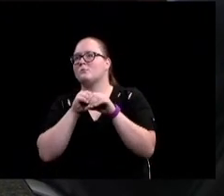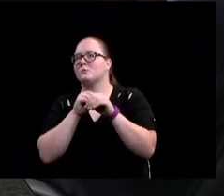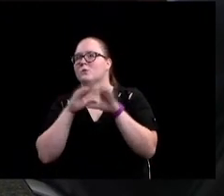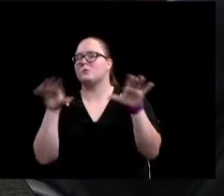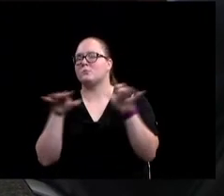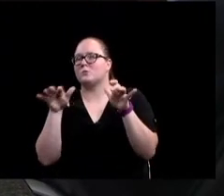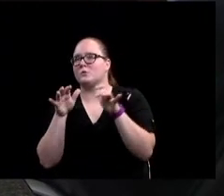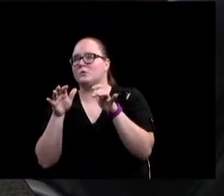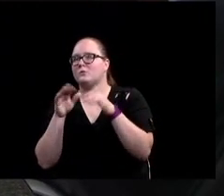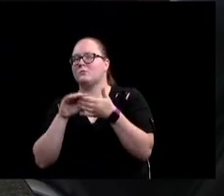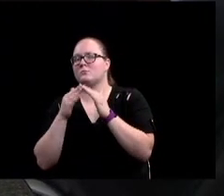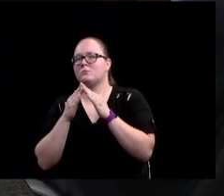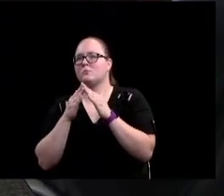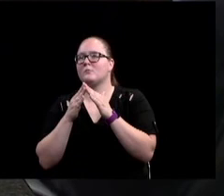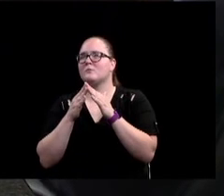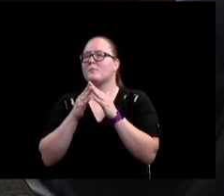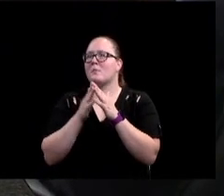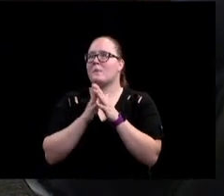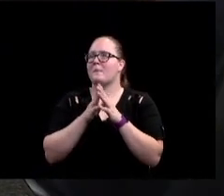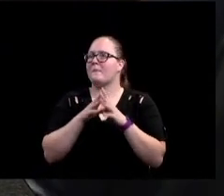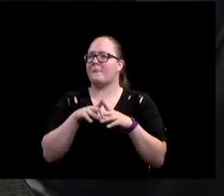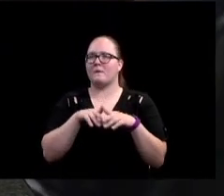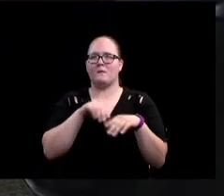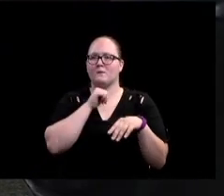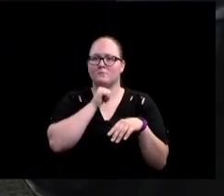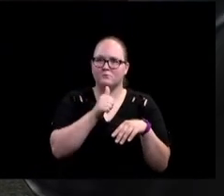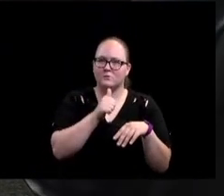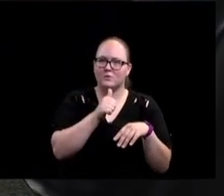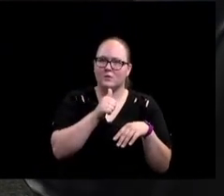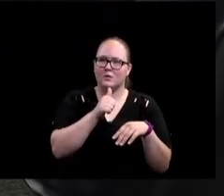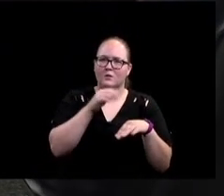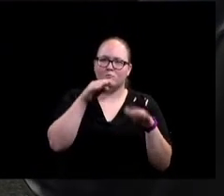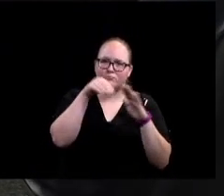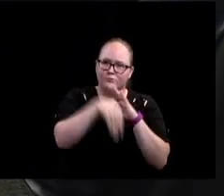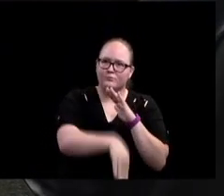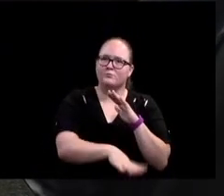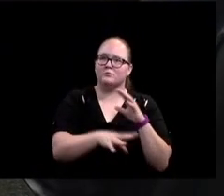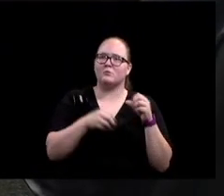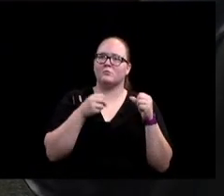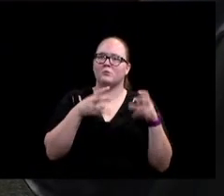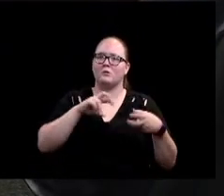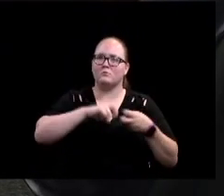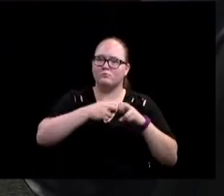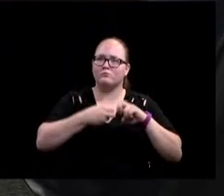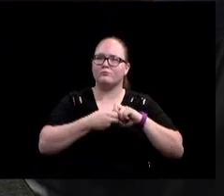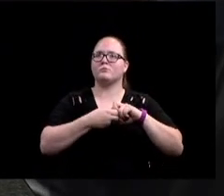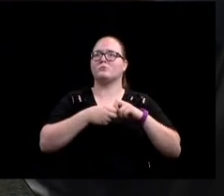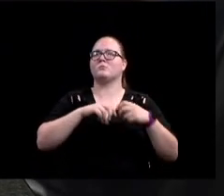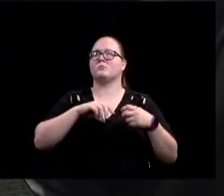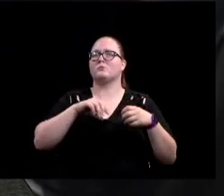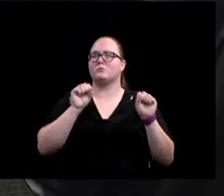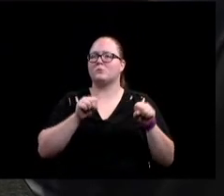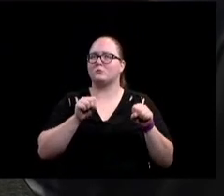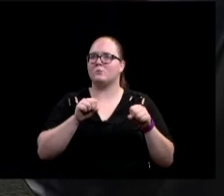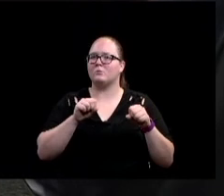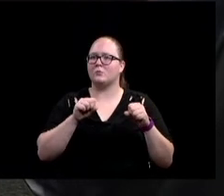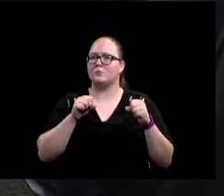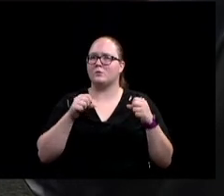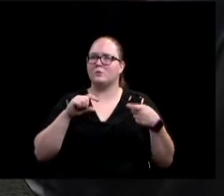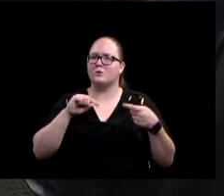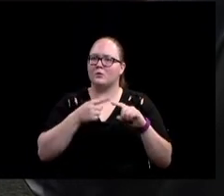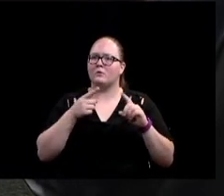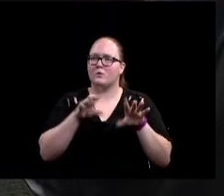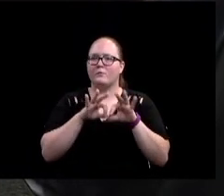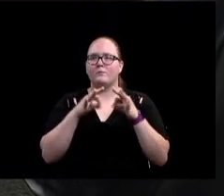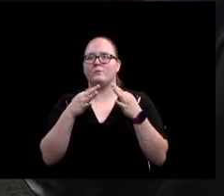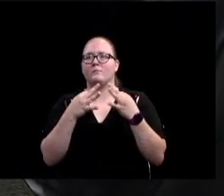don't cause harm or potential for harm for their families and or police officers. One